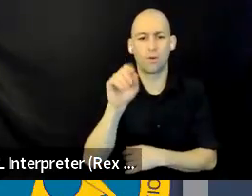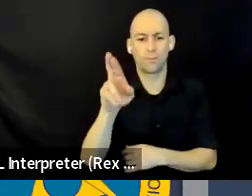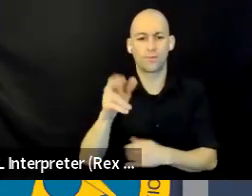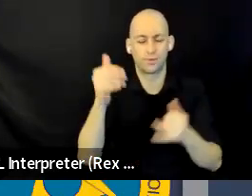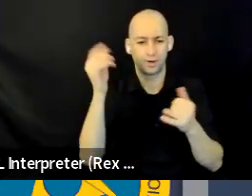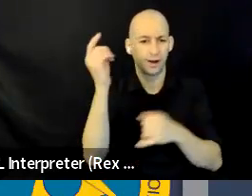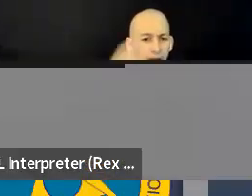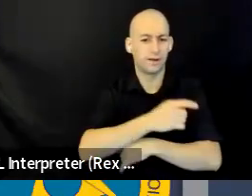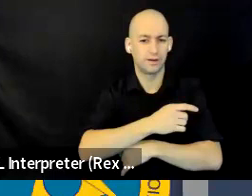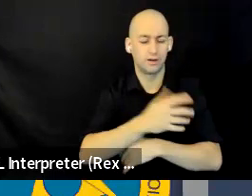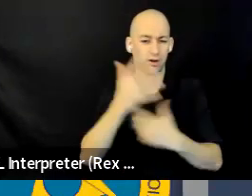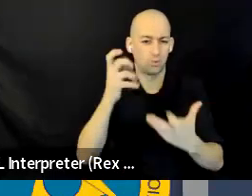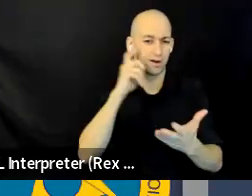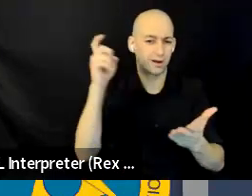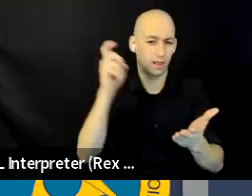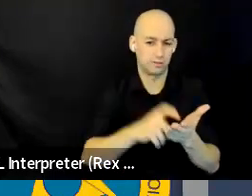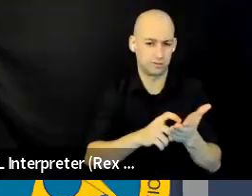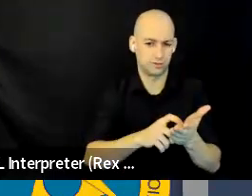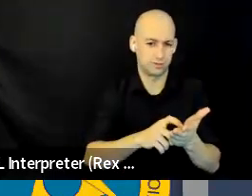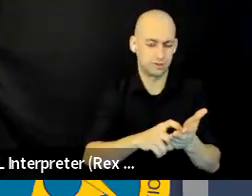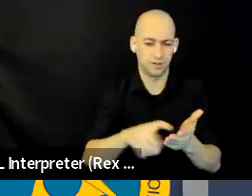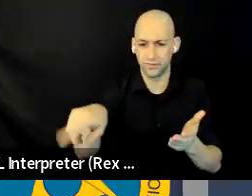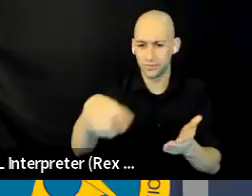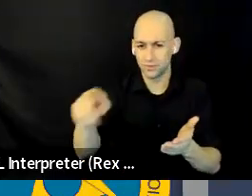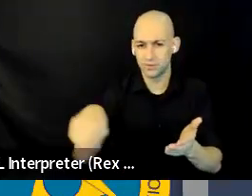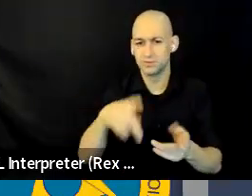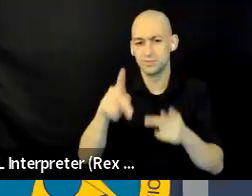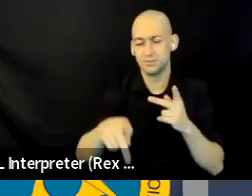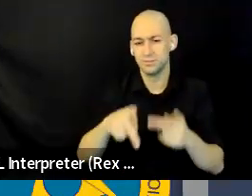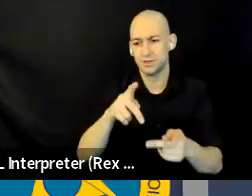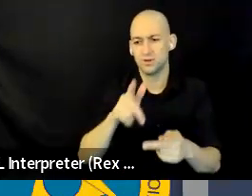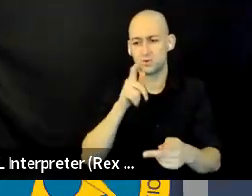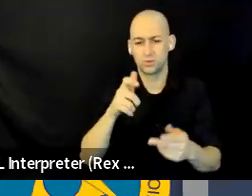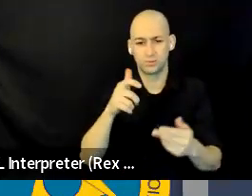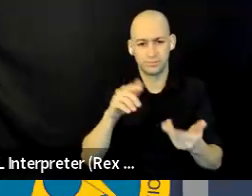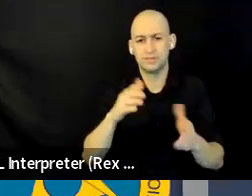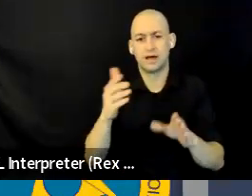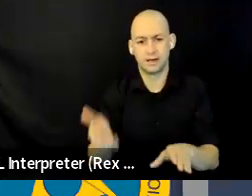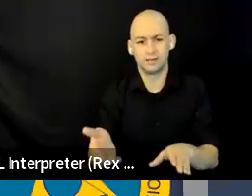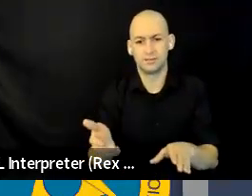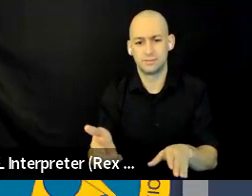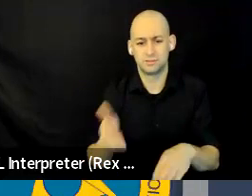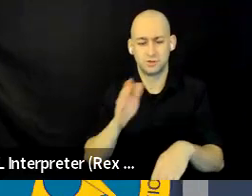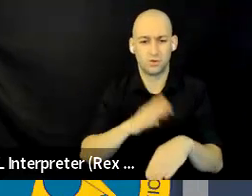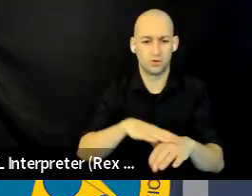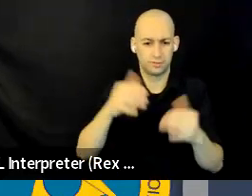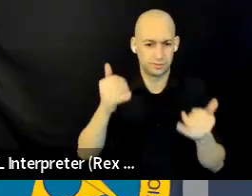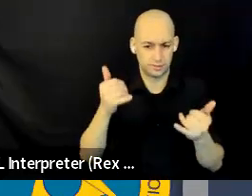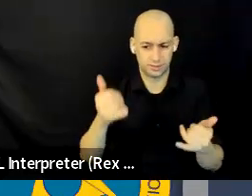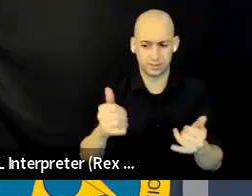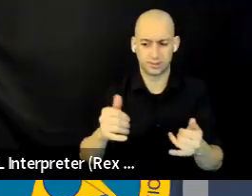so we did want to acknowledge those who gave their lives on this day, men and